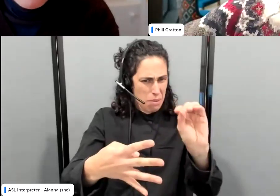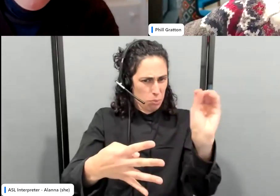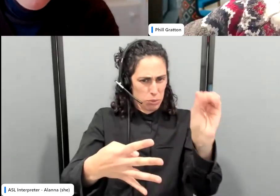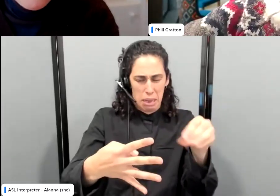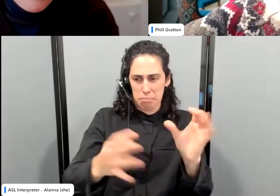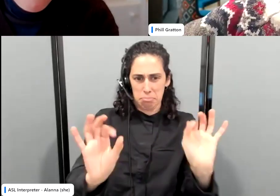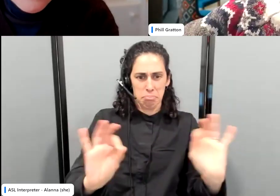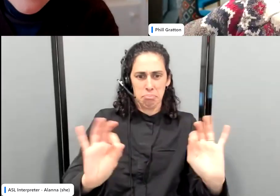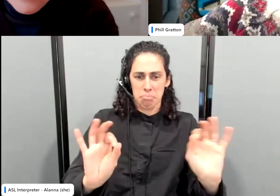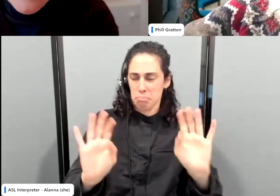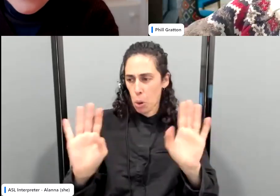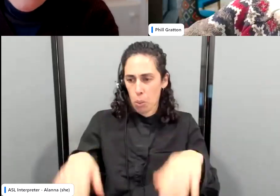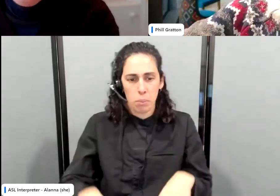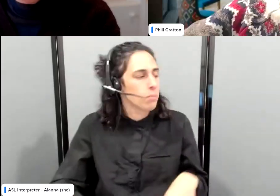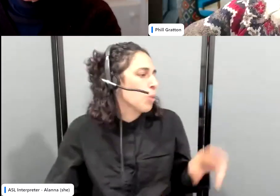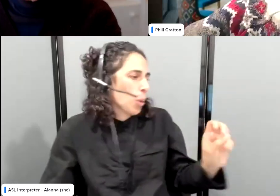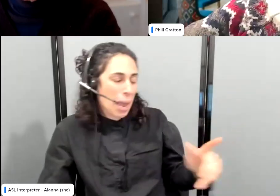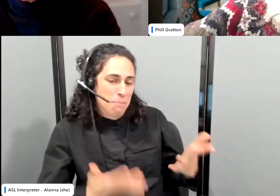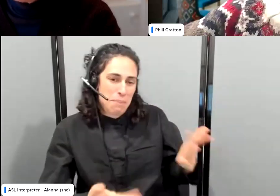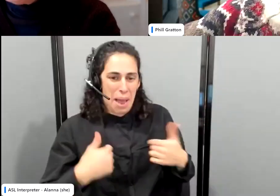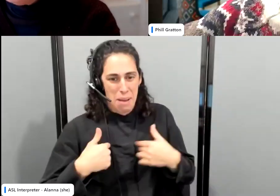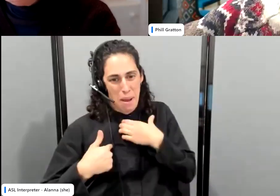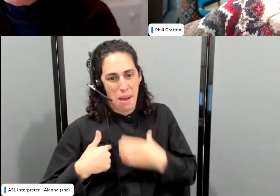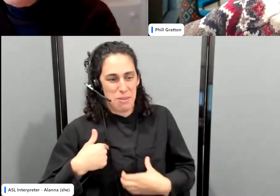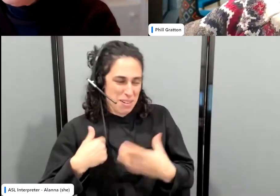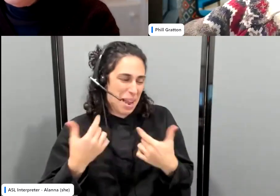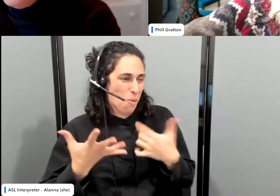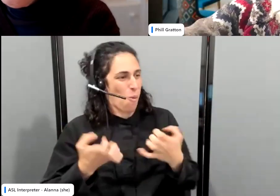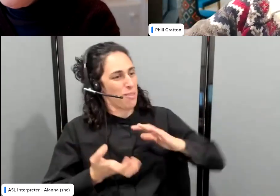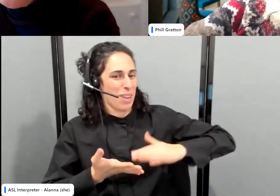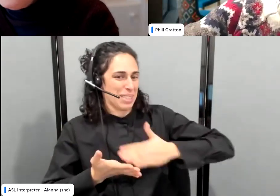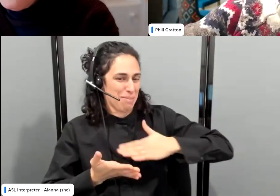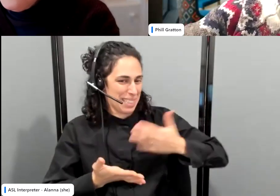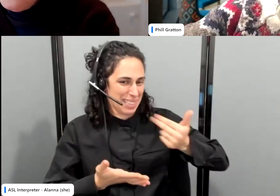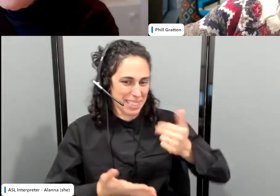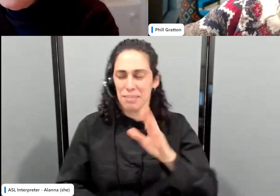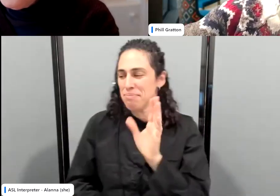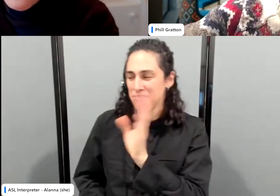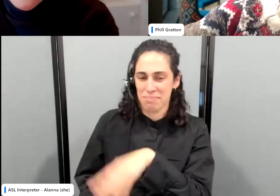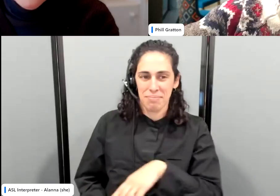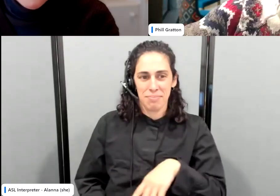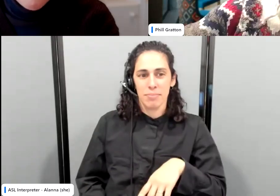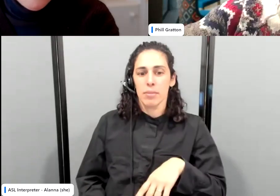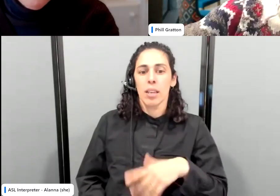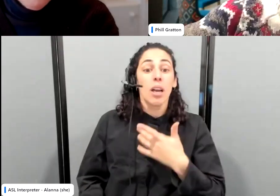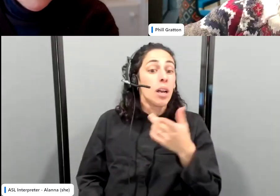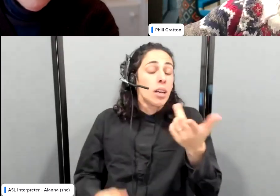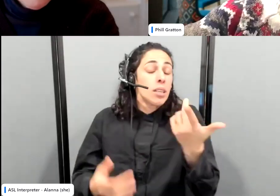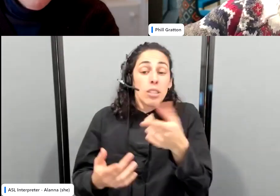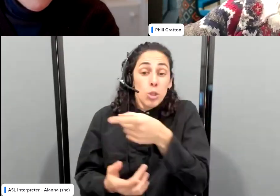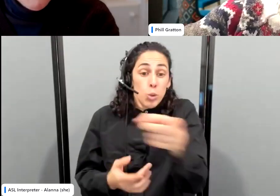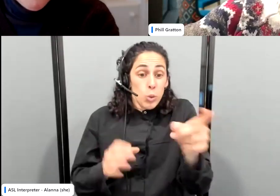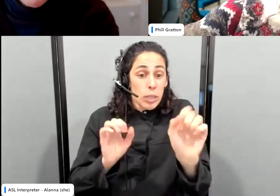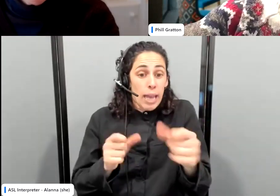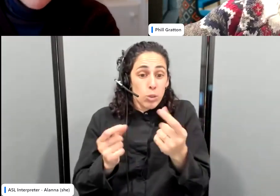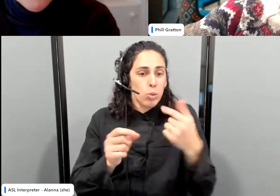I gave a couple of examples of recipes. I mean, you can even put it and say, oh gosh, all I have in my fridge, is a little bit of pasta, tomatoes,